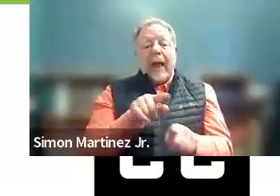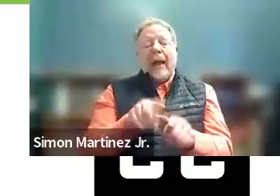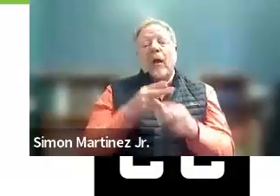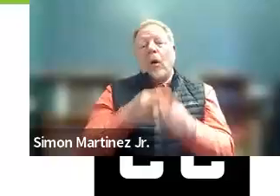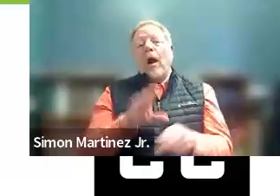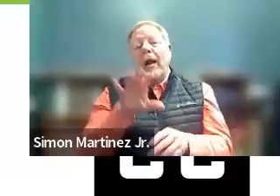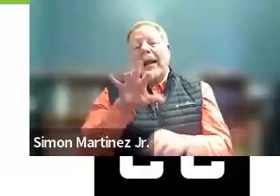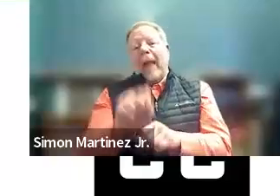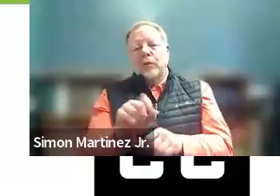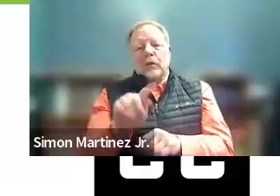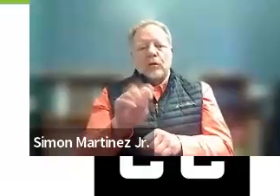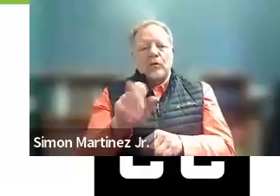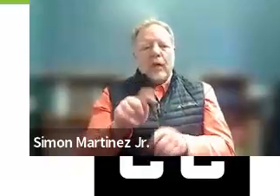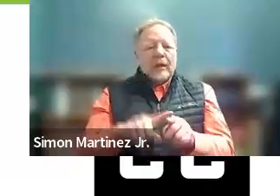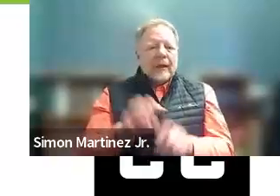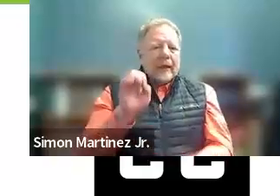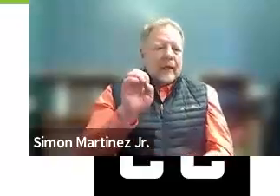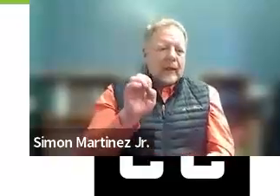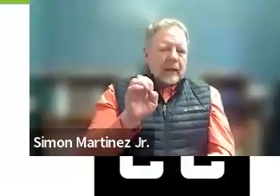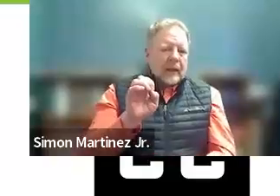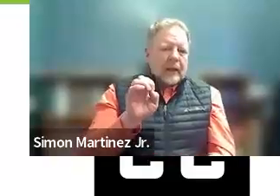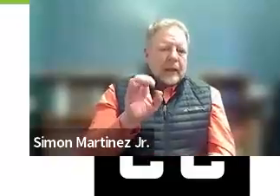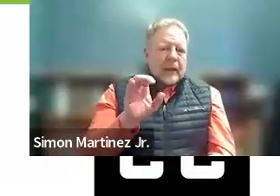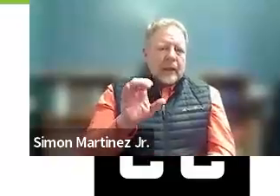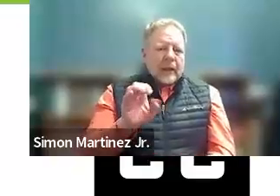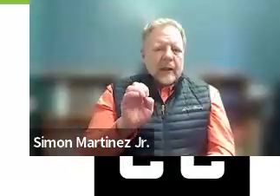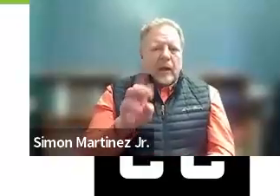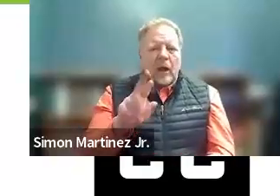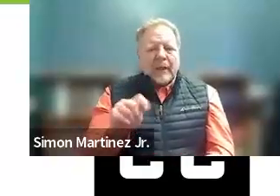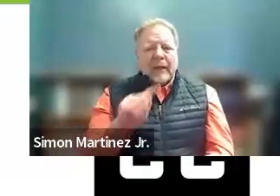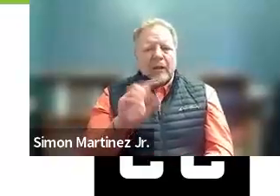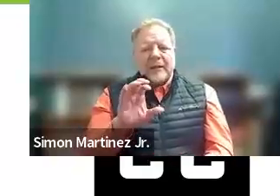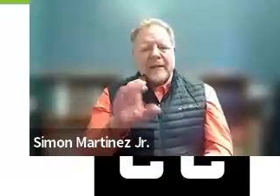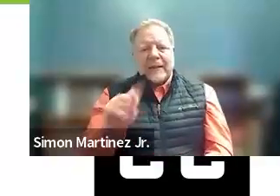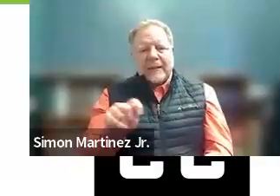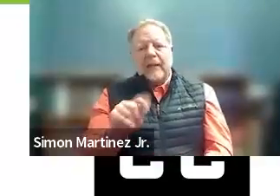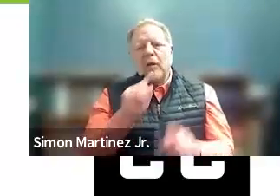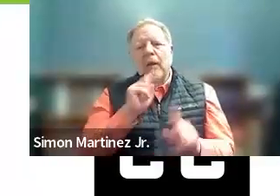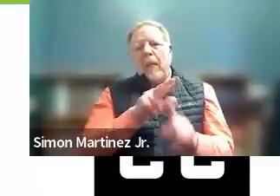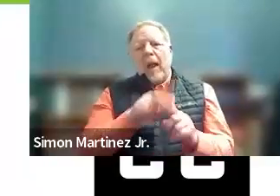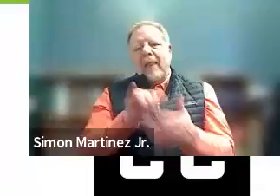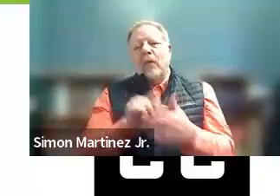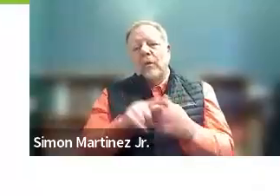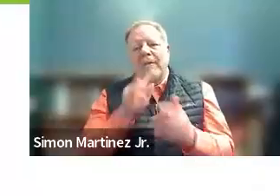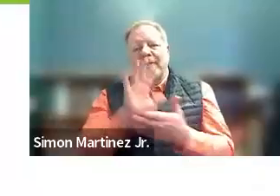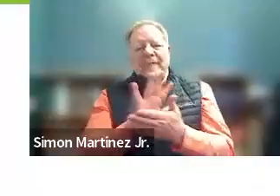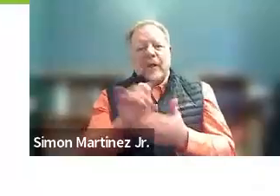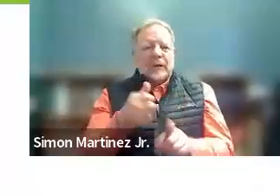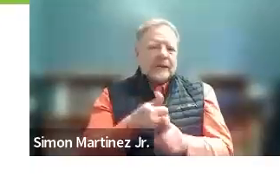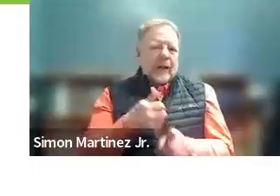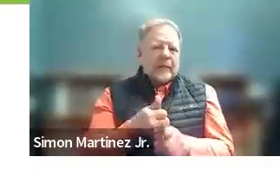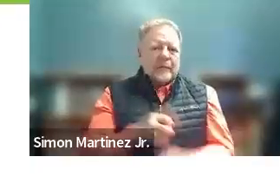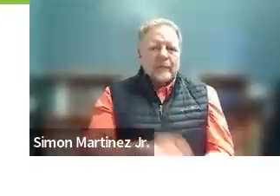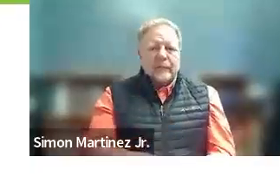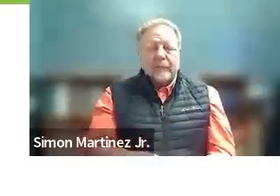like an SRT or a VTT type of file. You can apply that to the video itself. And that's totally